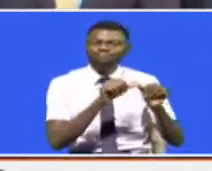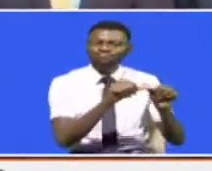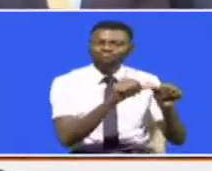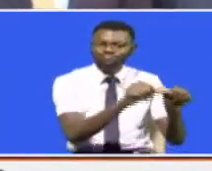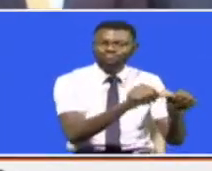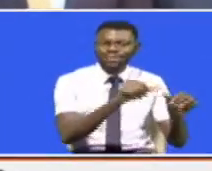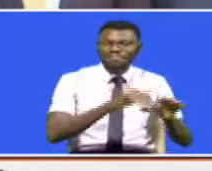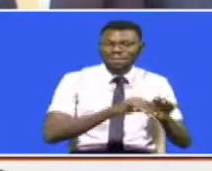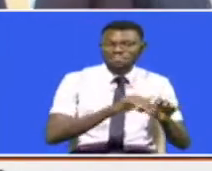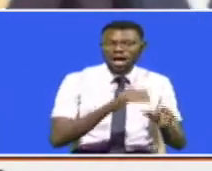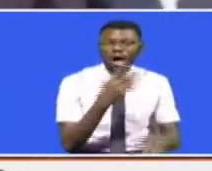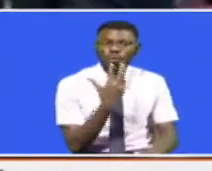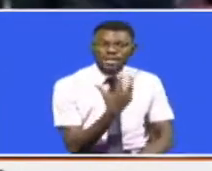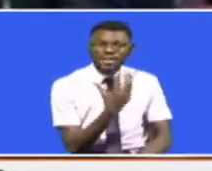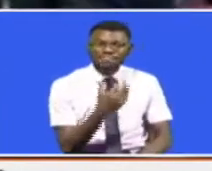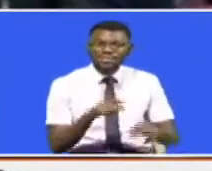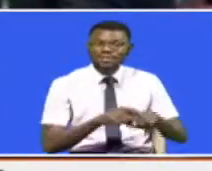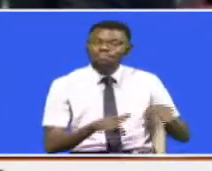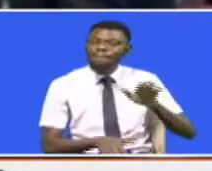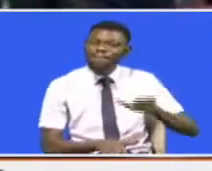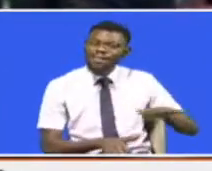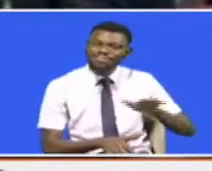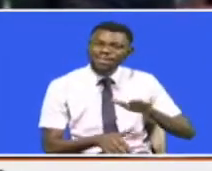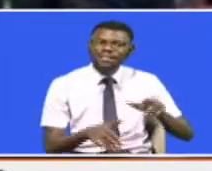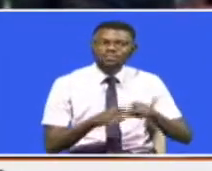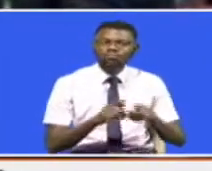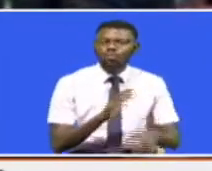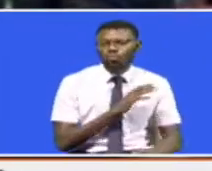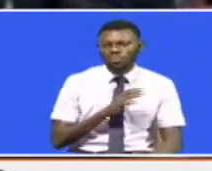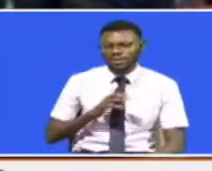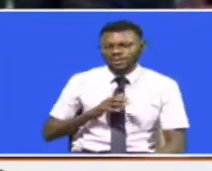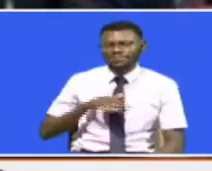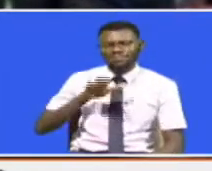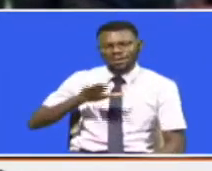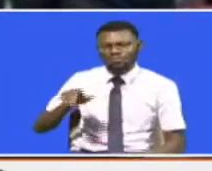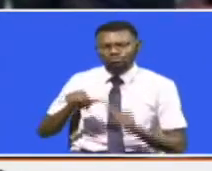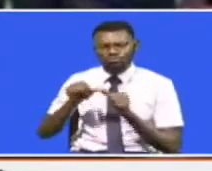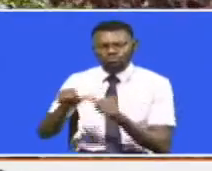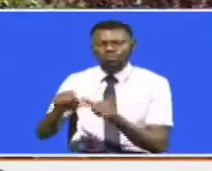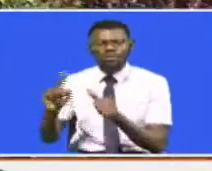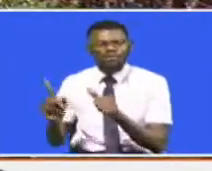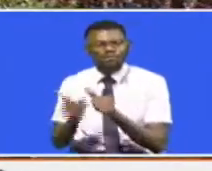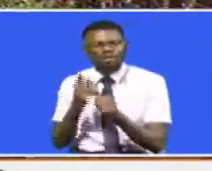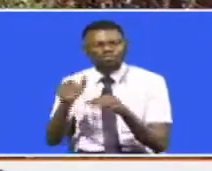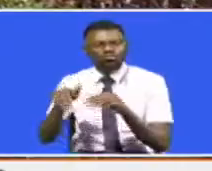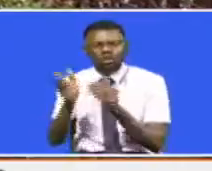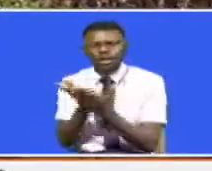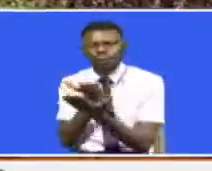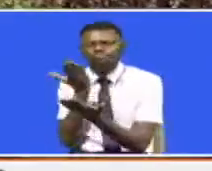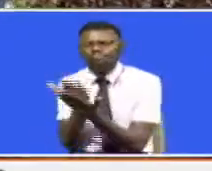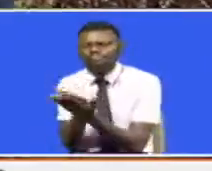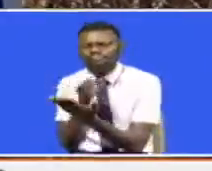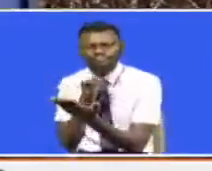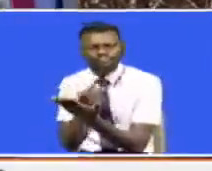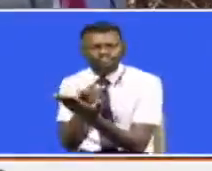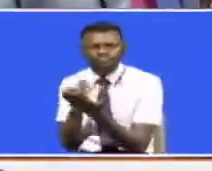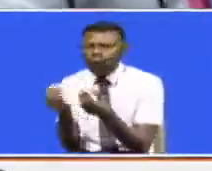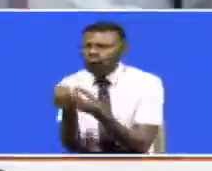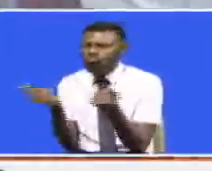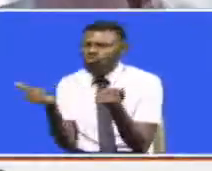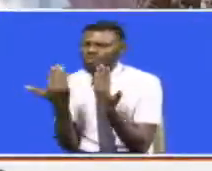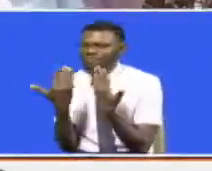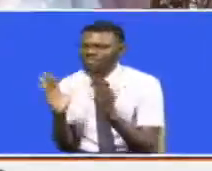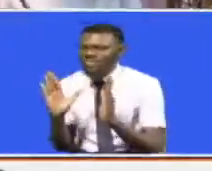party, the National Assembly, and committees until an application challenging their ouster is determined. He also